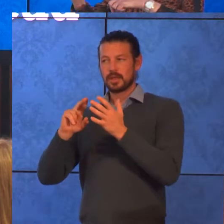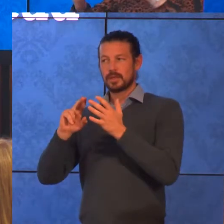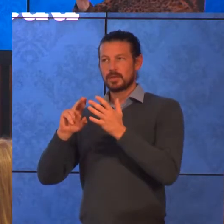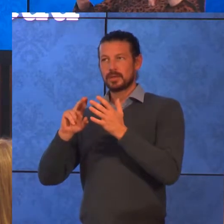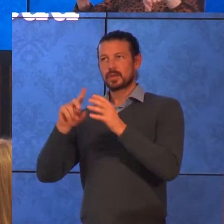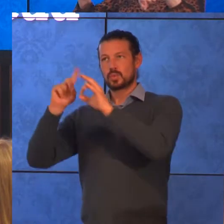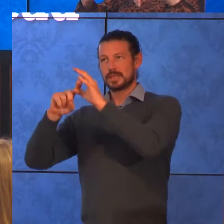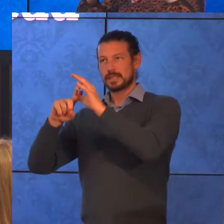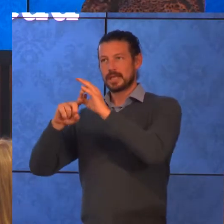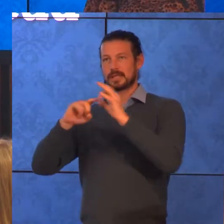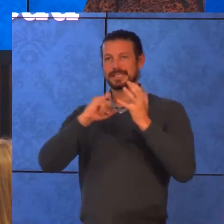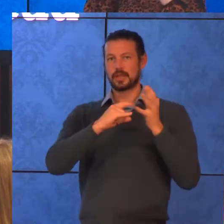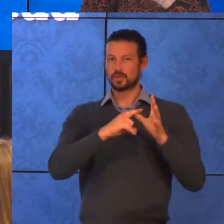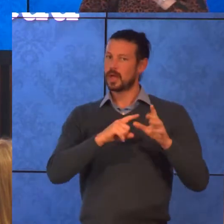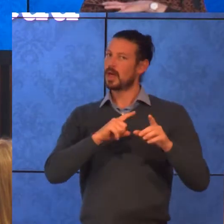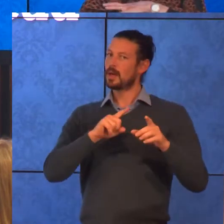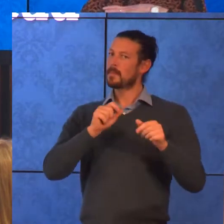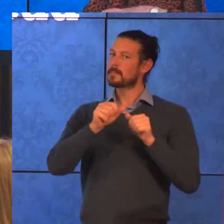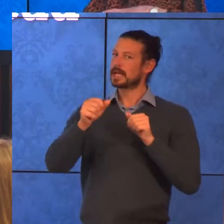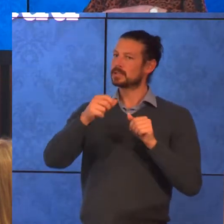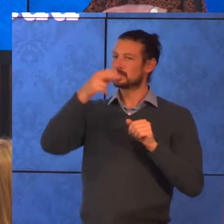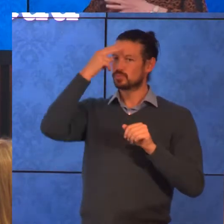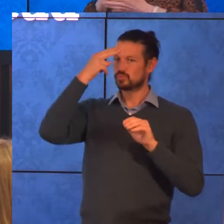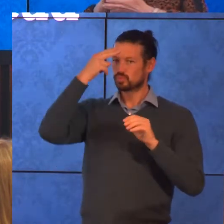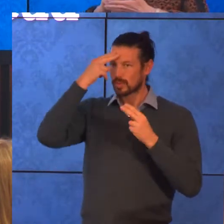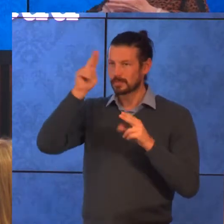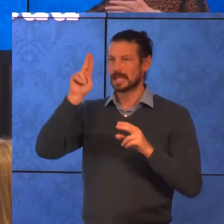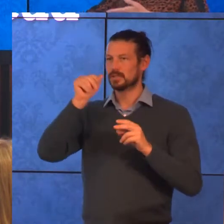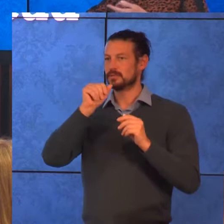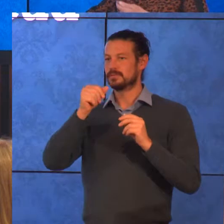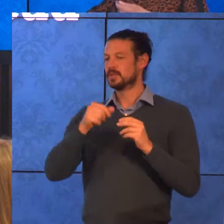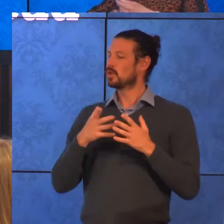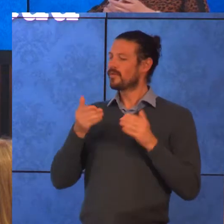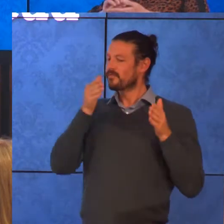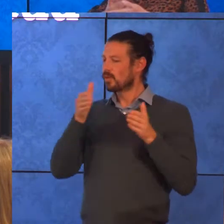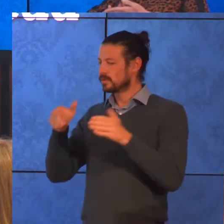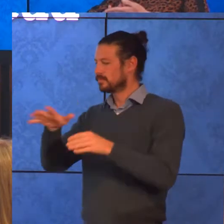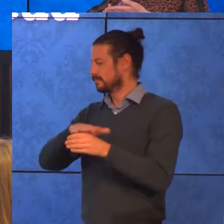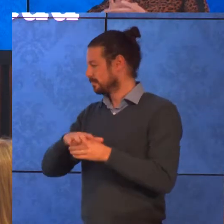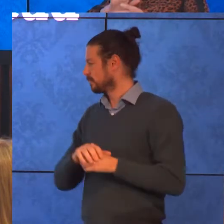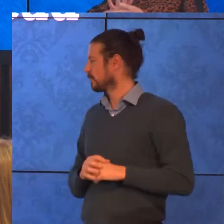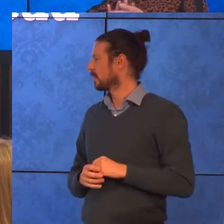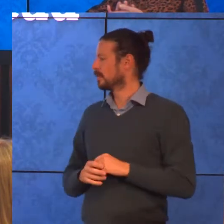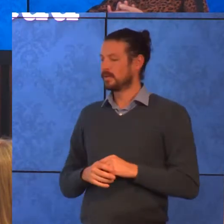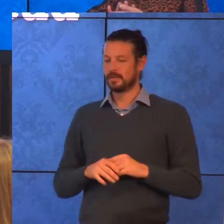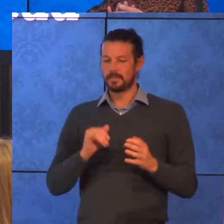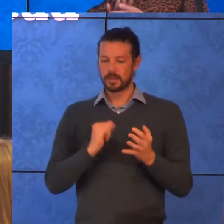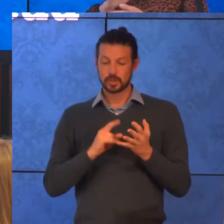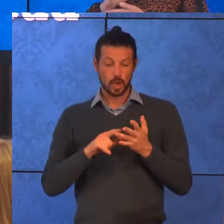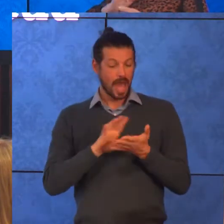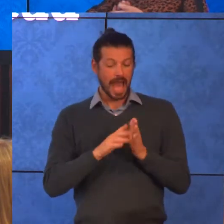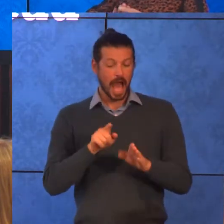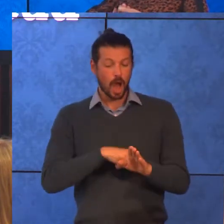Victoria, Queensland and South Australia, and so we're particularly focusing there. So in answer to people's question about how long do they have to